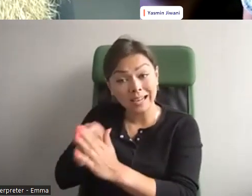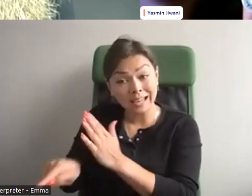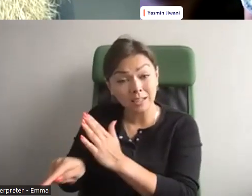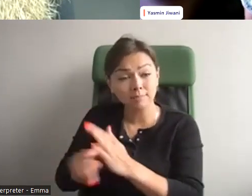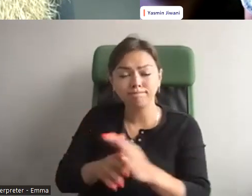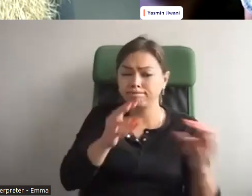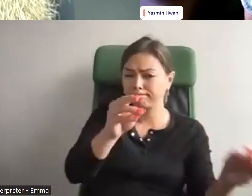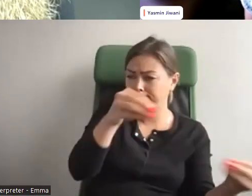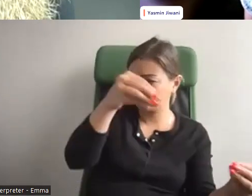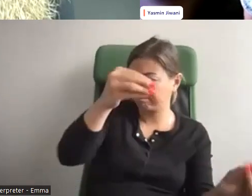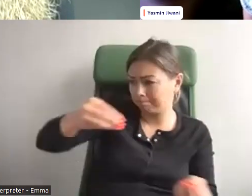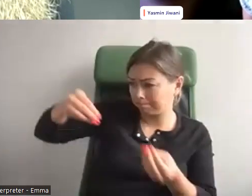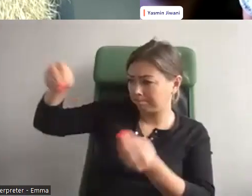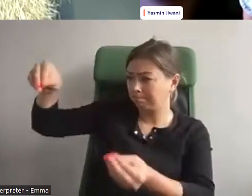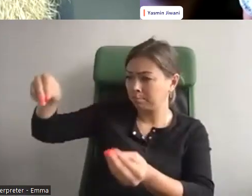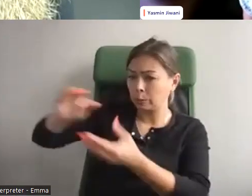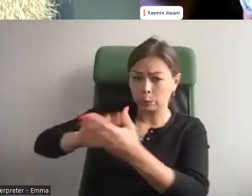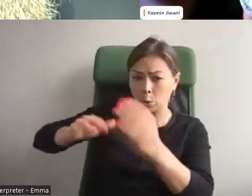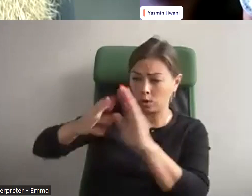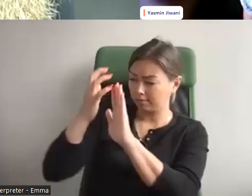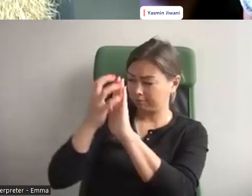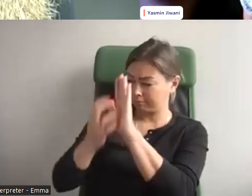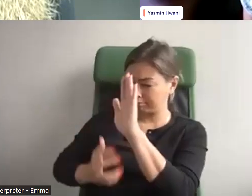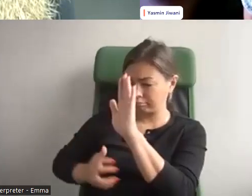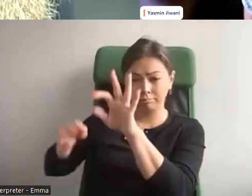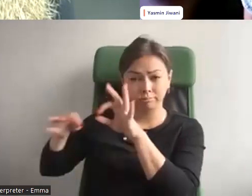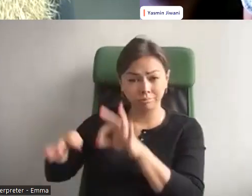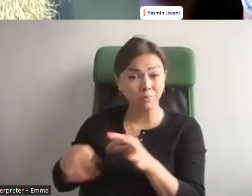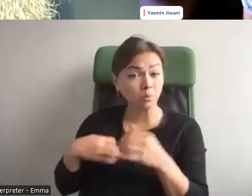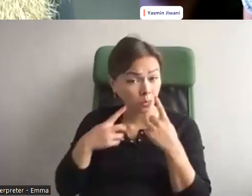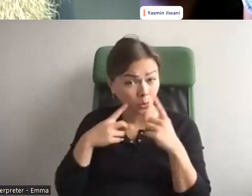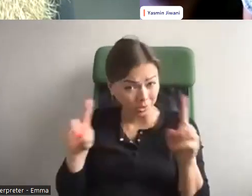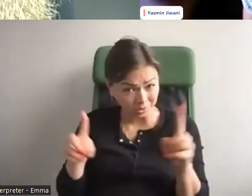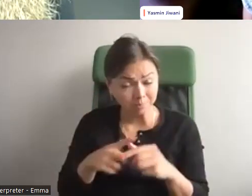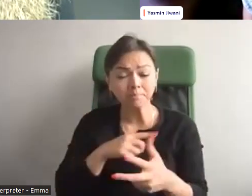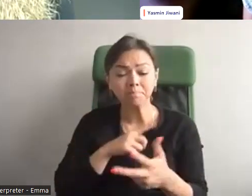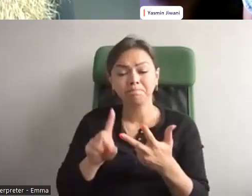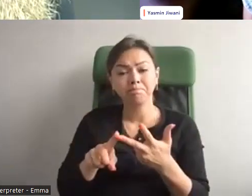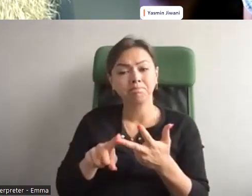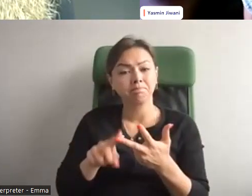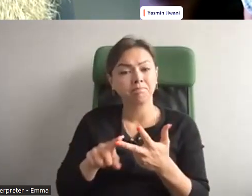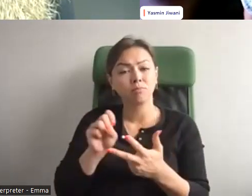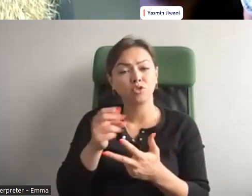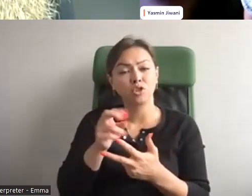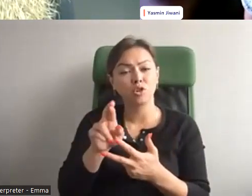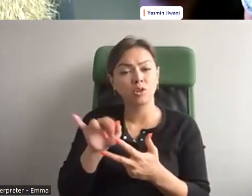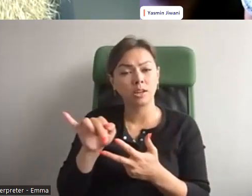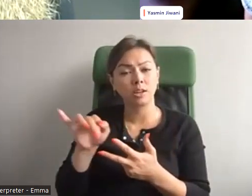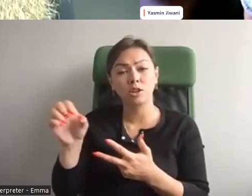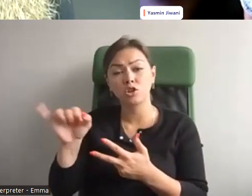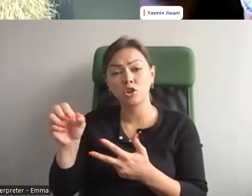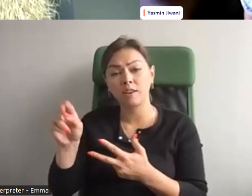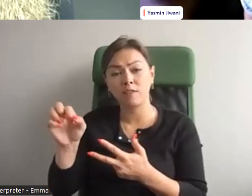this really works. And the third way is the context, which is something that Shari and Jennifer both talked about, is how do